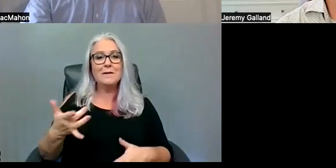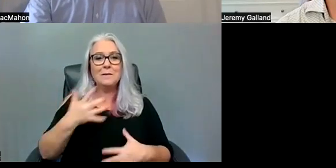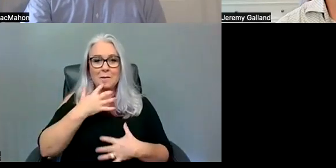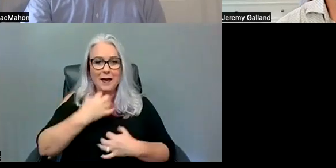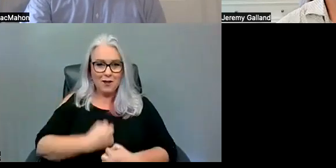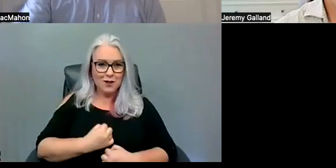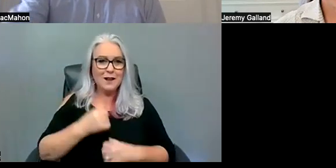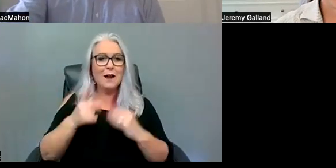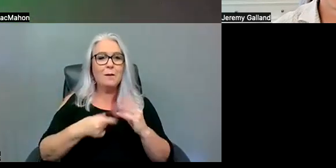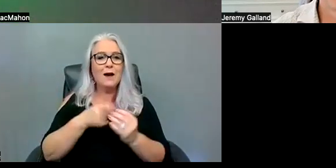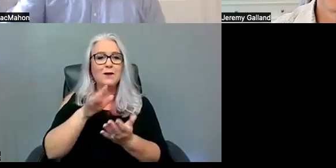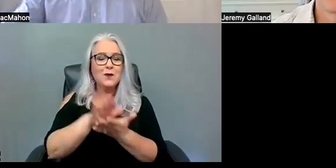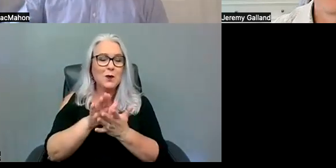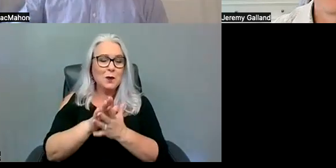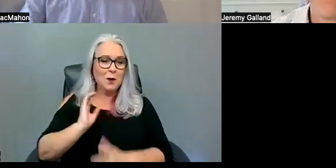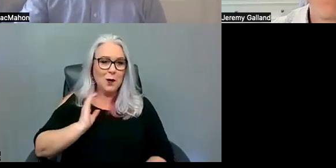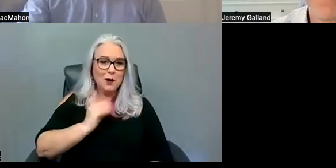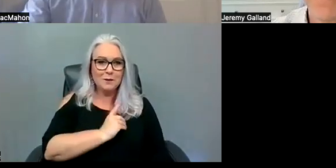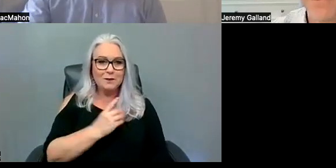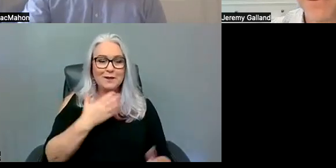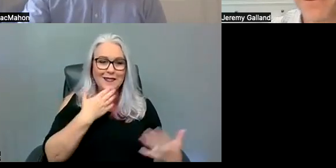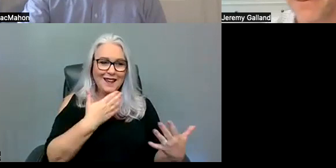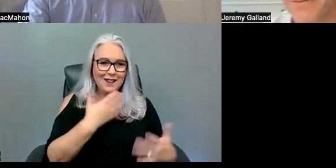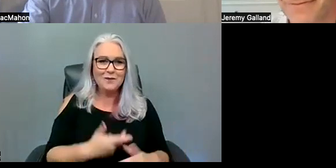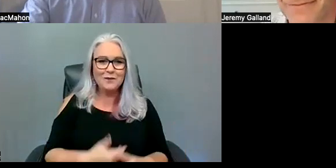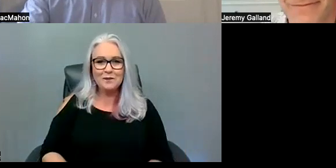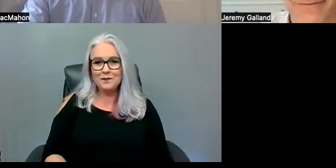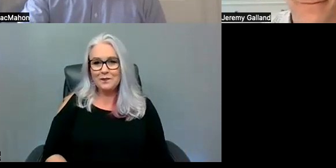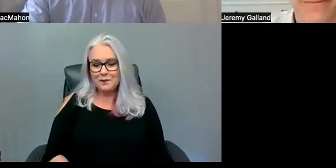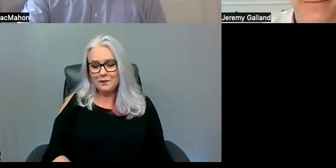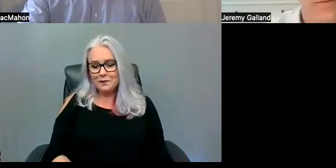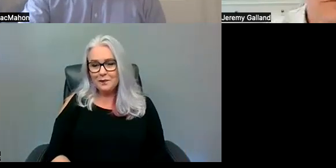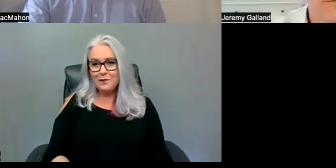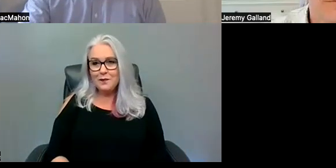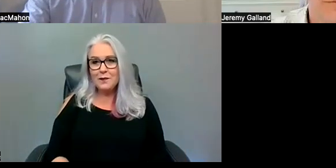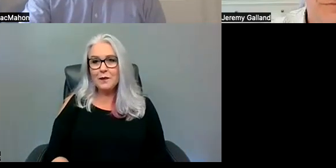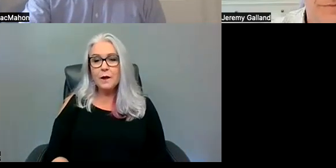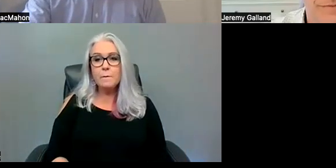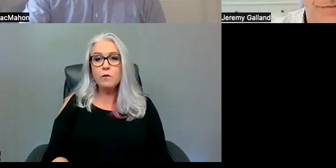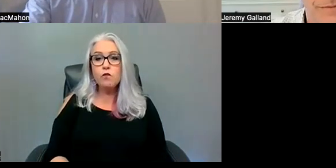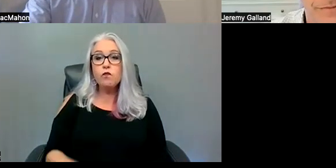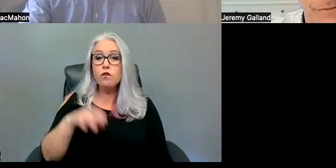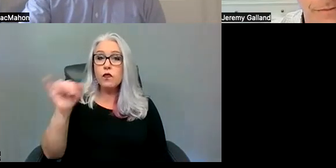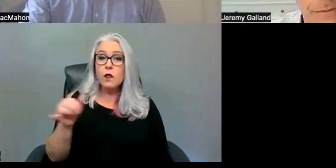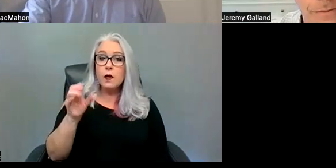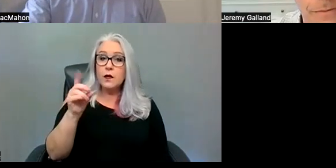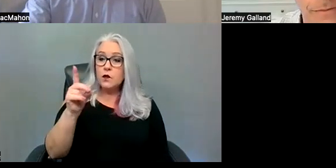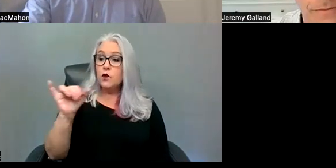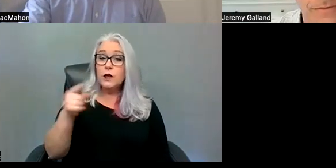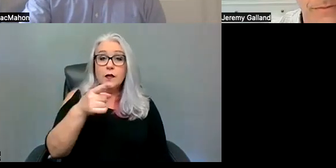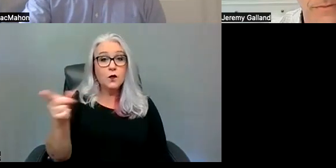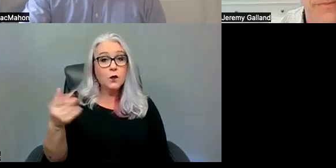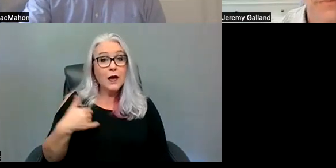passionately about school board. Thank you very much. Jodie Meyer, you have 1 minute